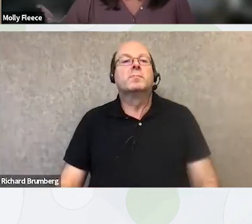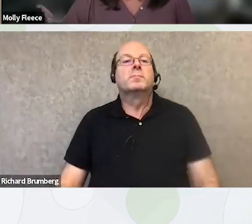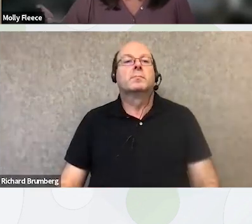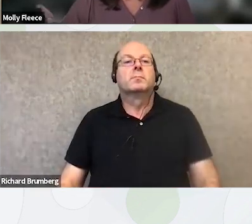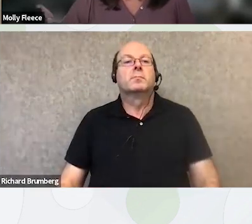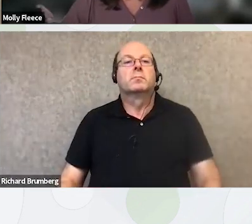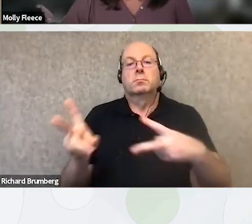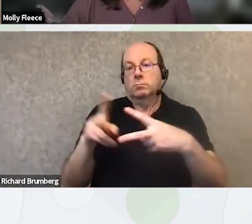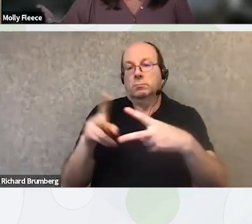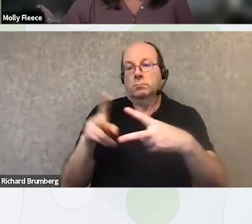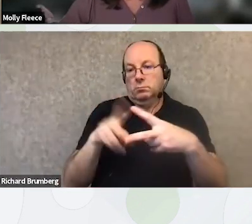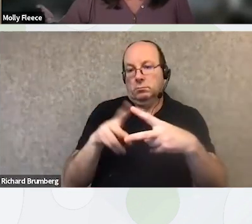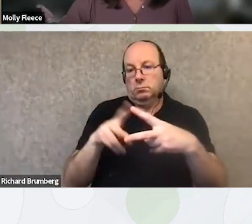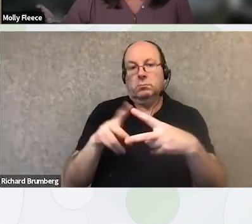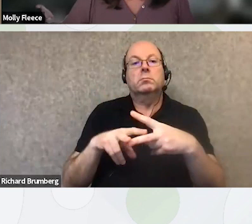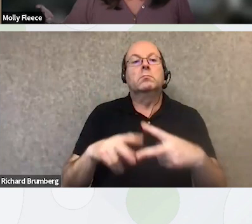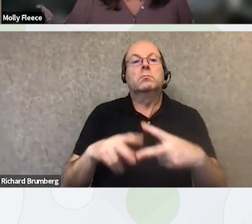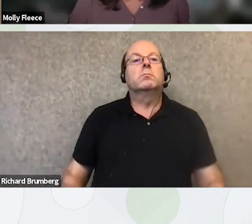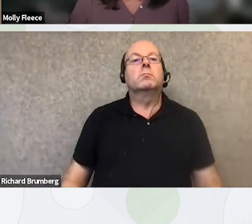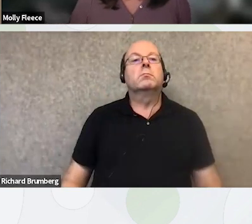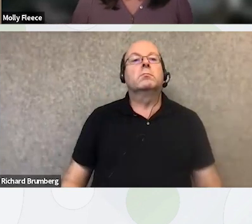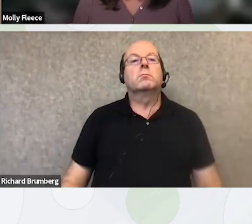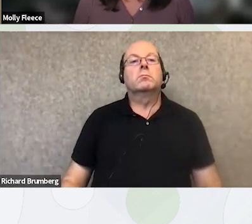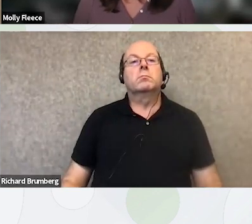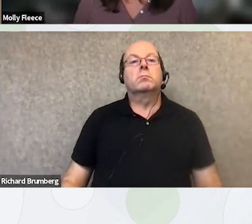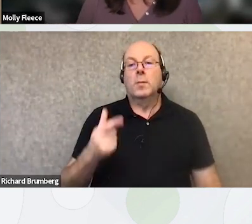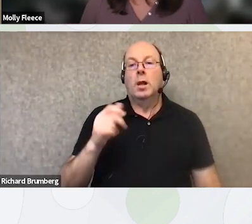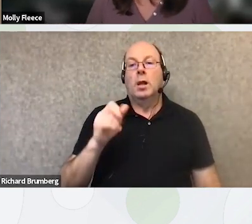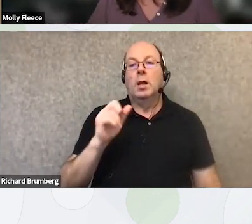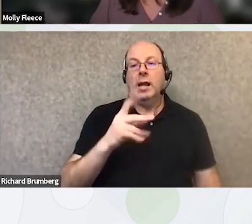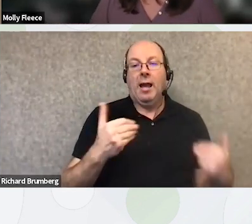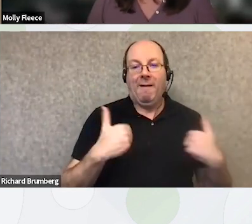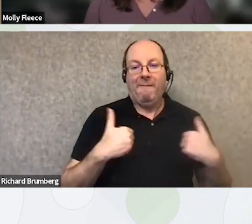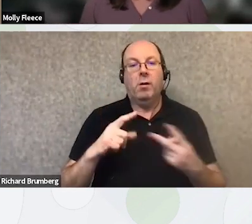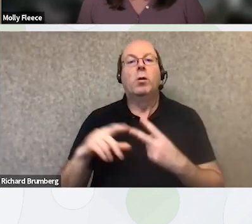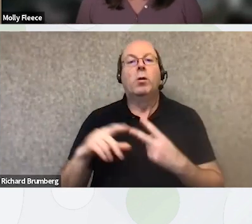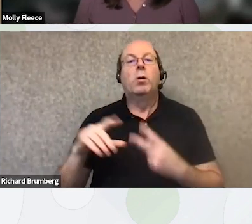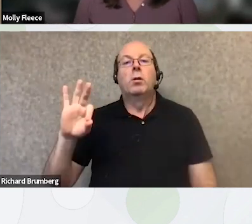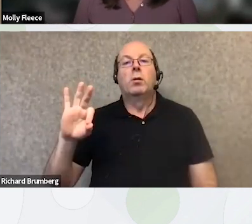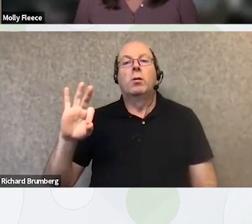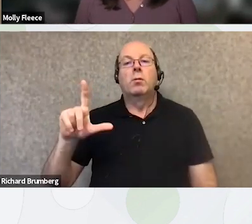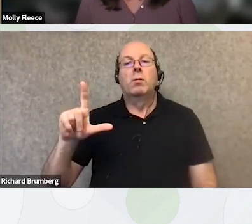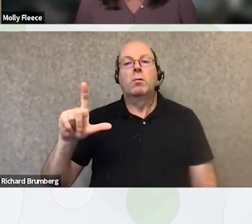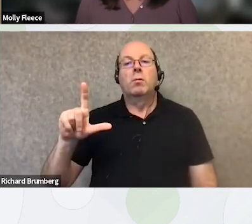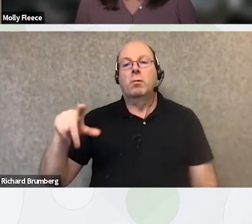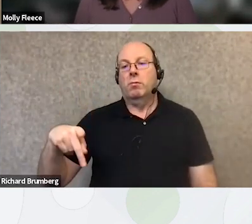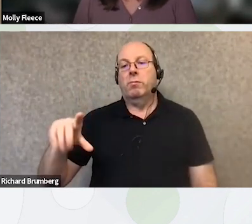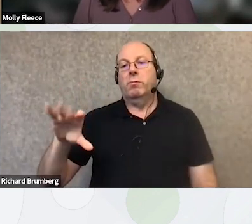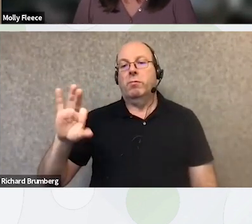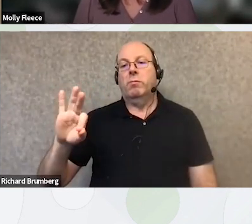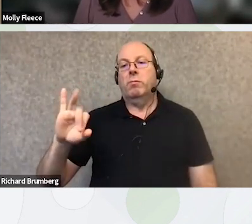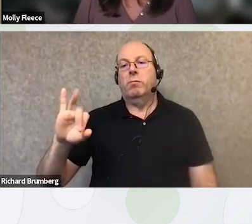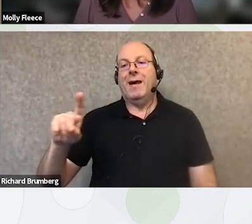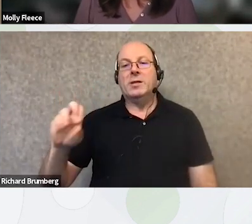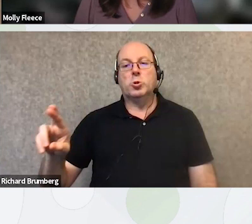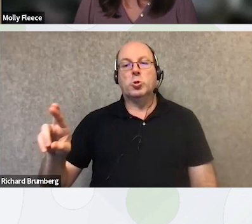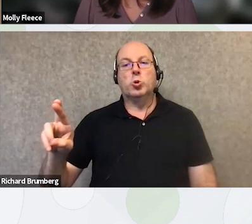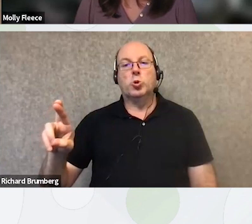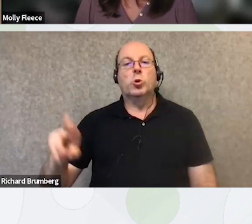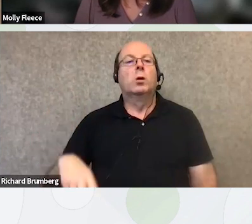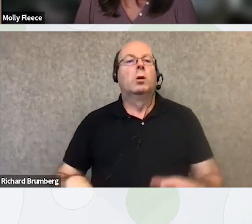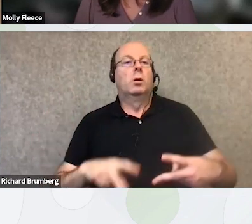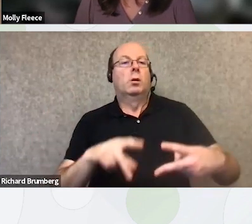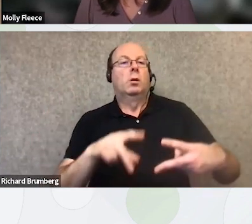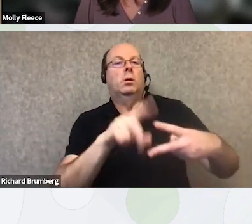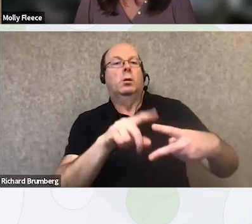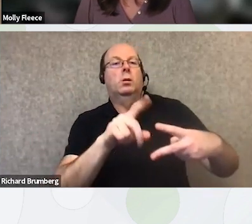available vaccines, we have one from GSK and one from Pfizer. And I have listed here the percentage efficacy